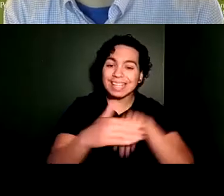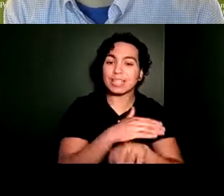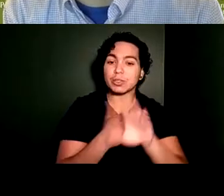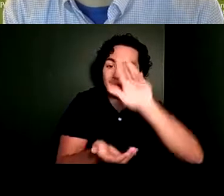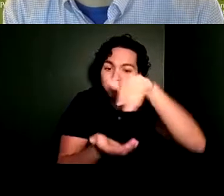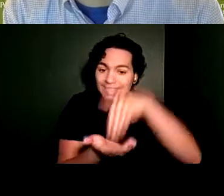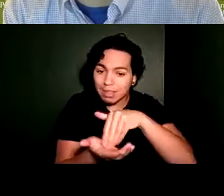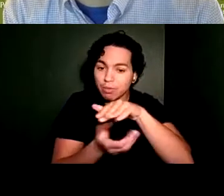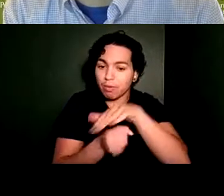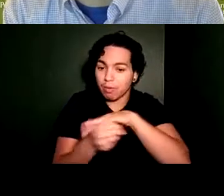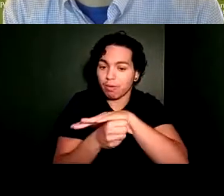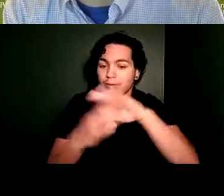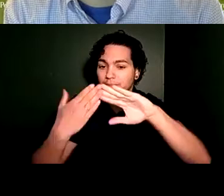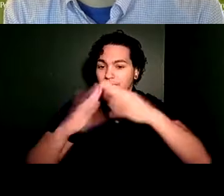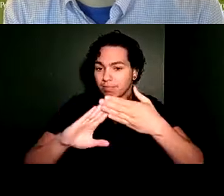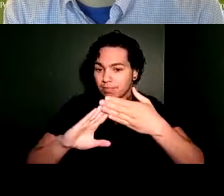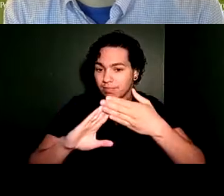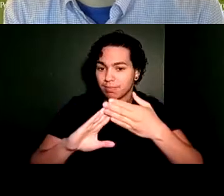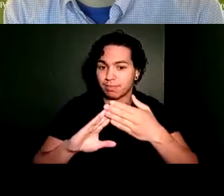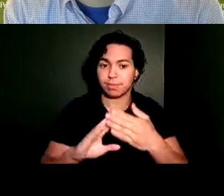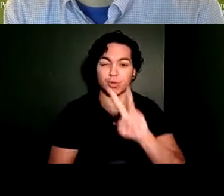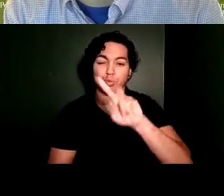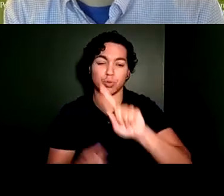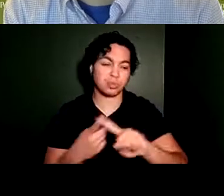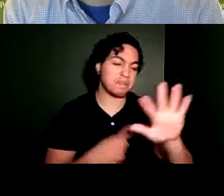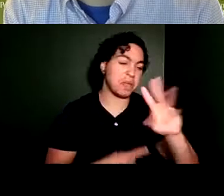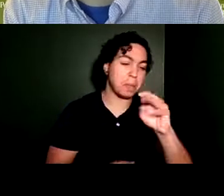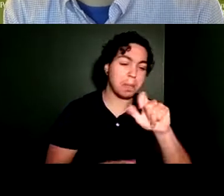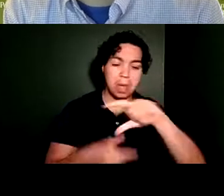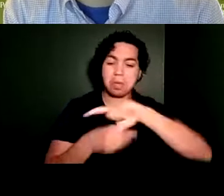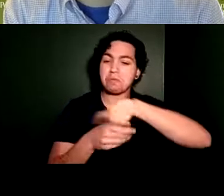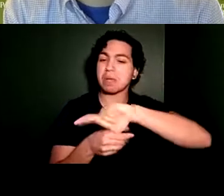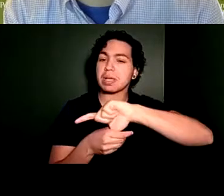city, say 2 to 5 mile radius? And